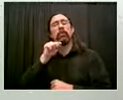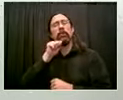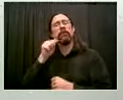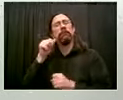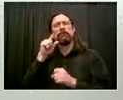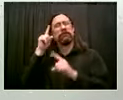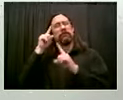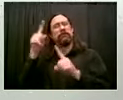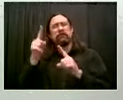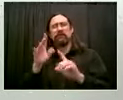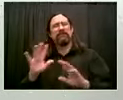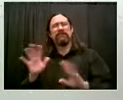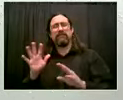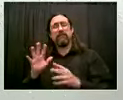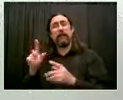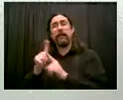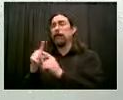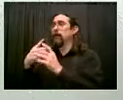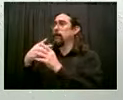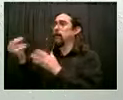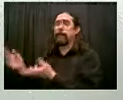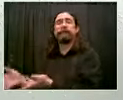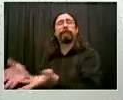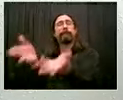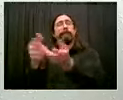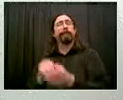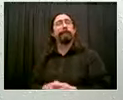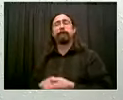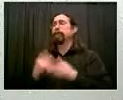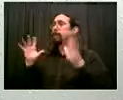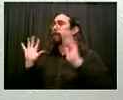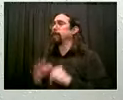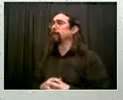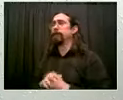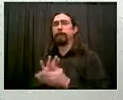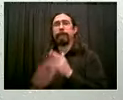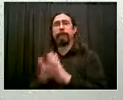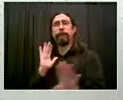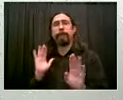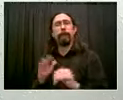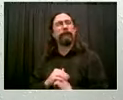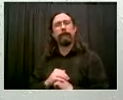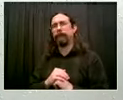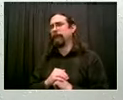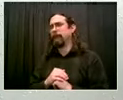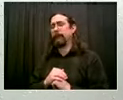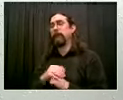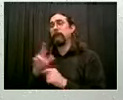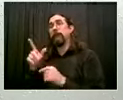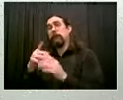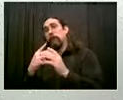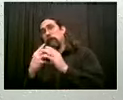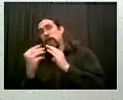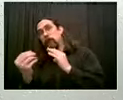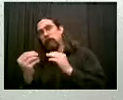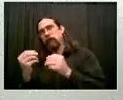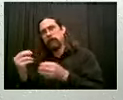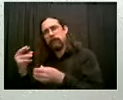housing, employment, medical services or insurance, substance abuse, and mental health.